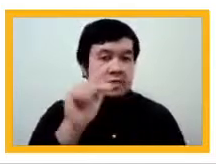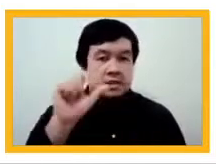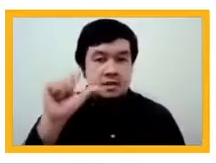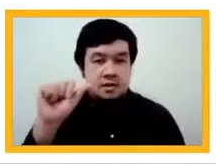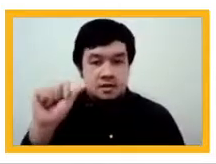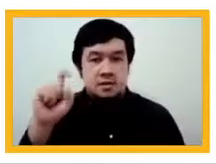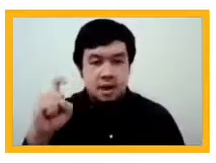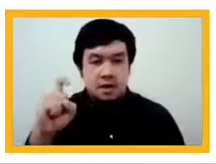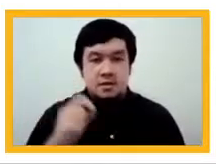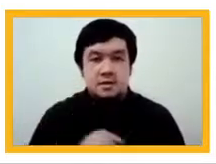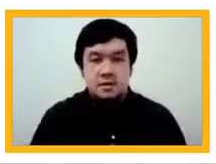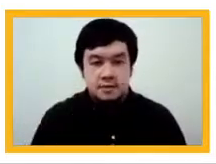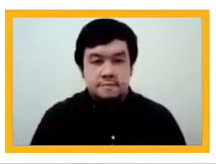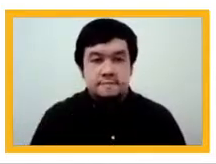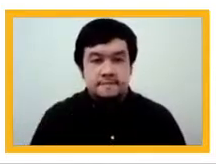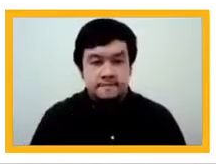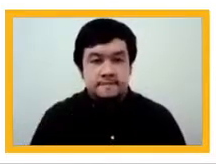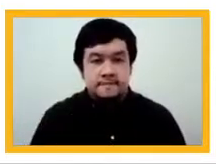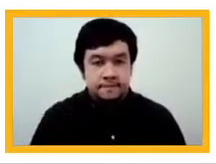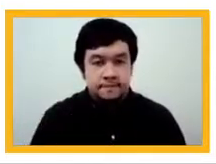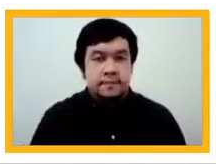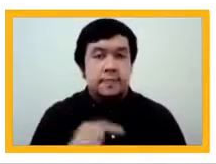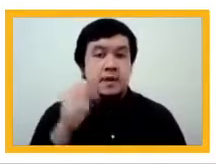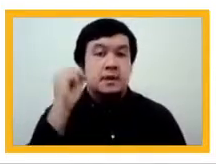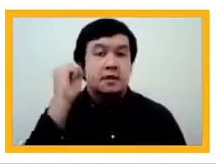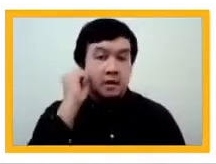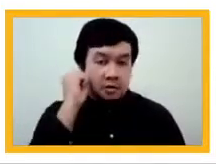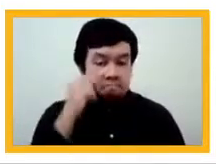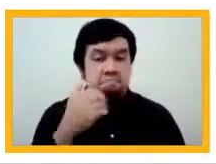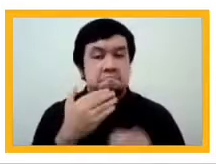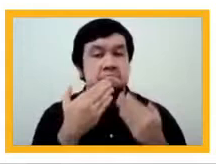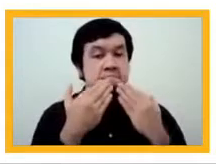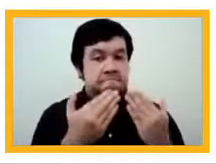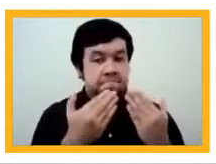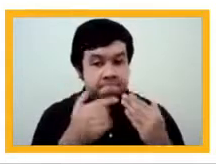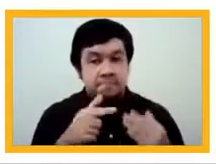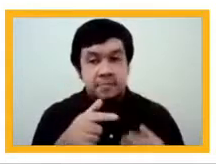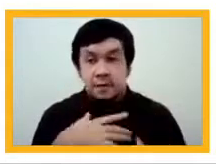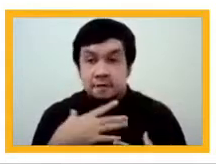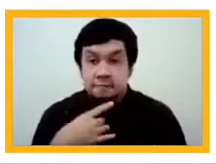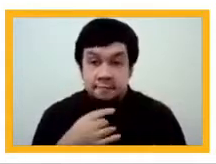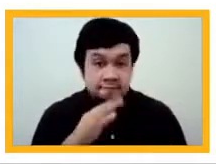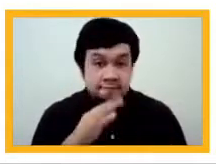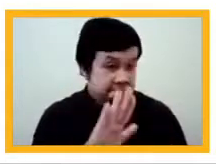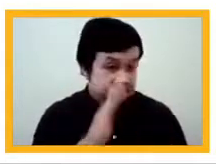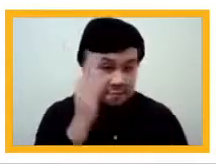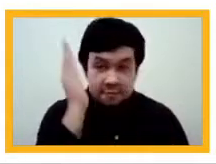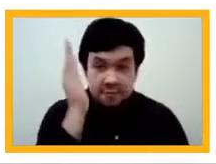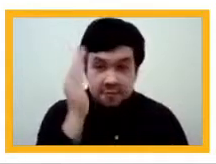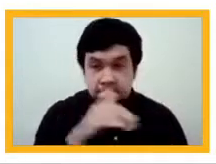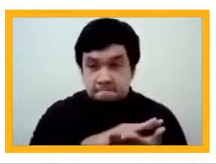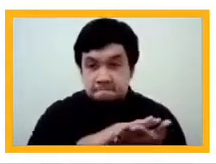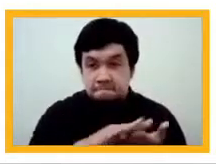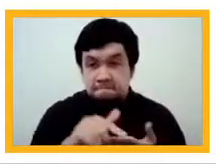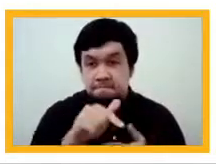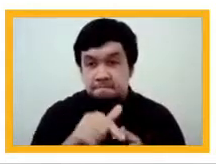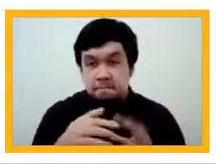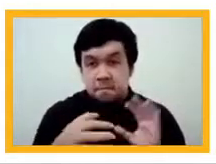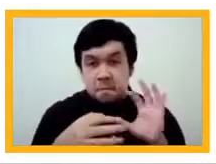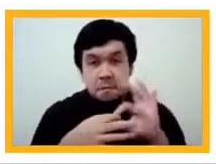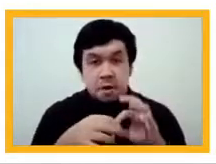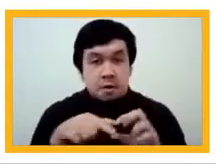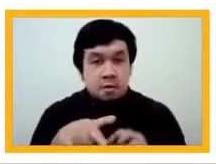Thank you. I think these are very interesting points, and we'll come back to you later. Please, for the audience, if you have